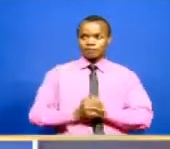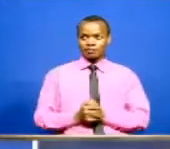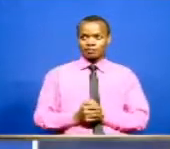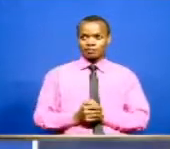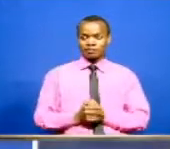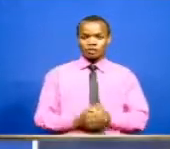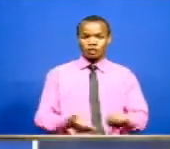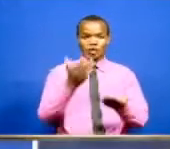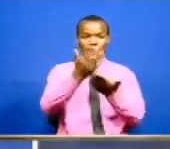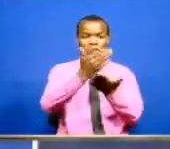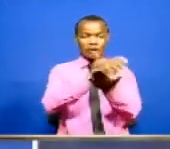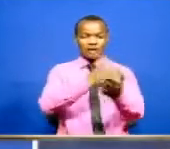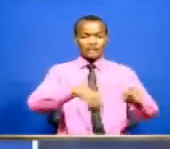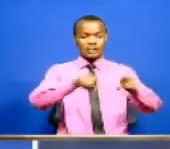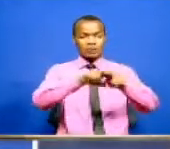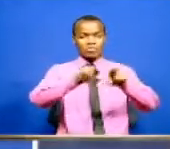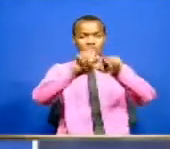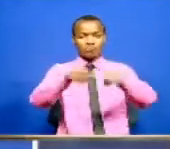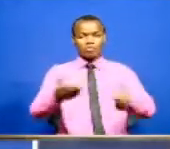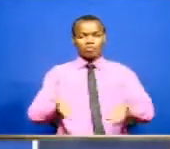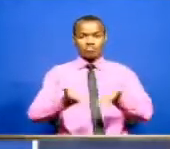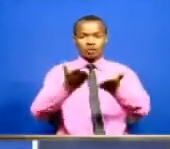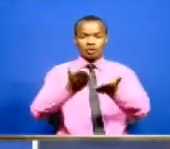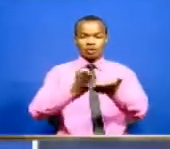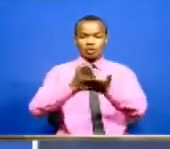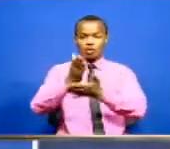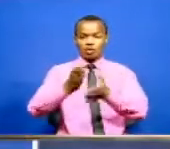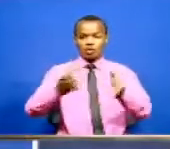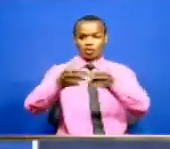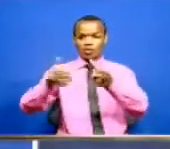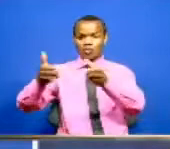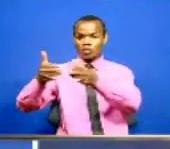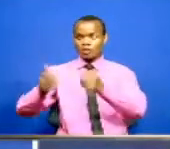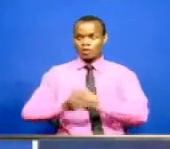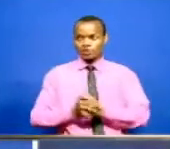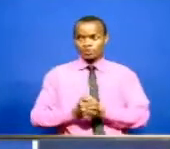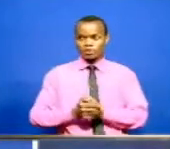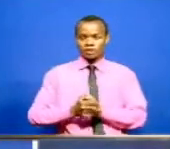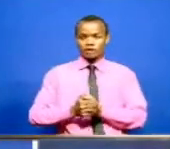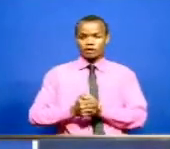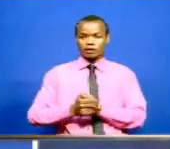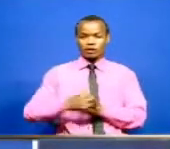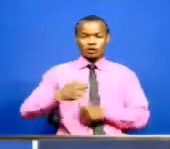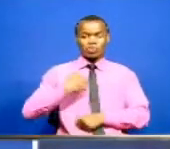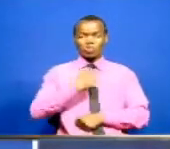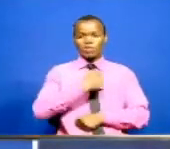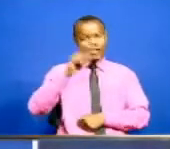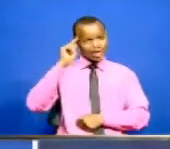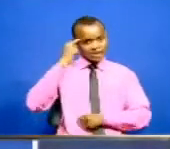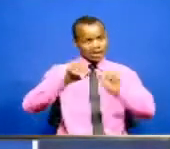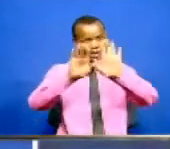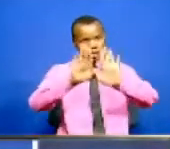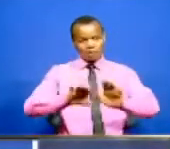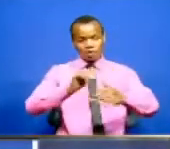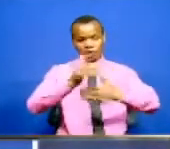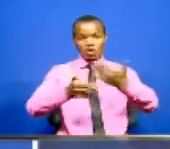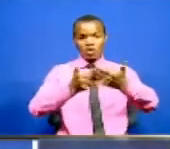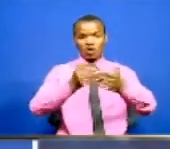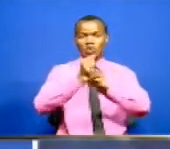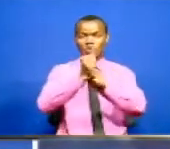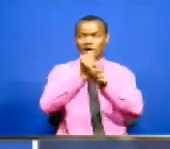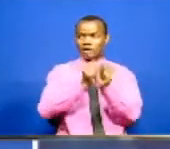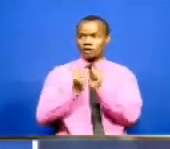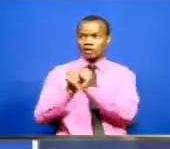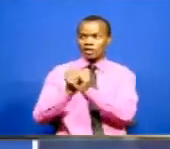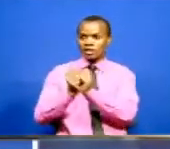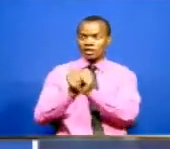The program is being implemented through a multi-agency approach. We thought it was important for all of us to gather together,